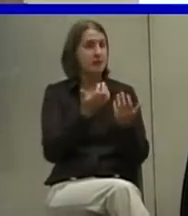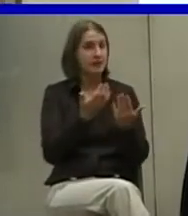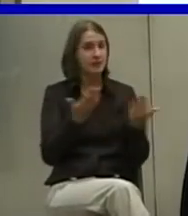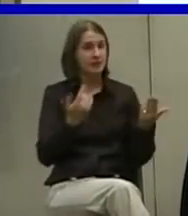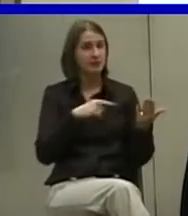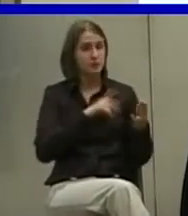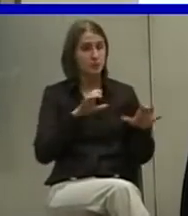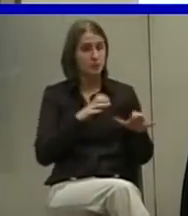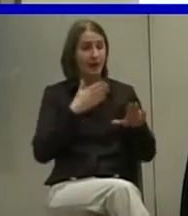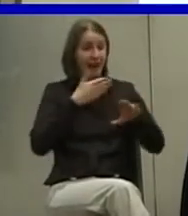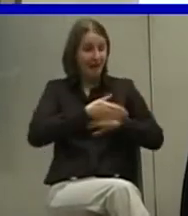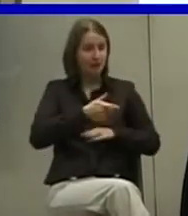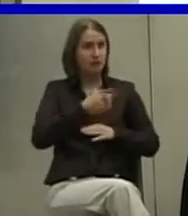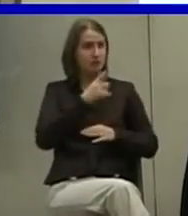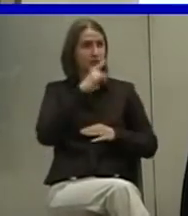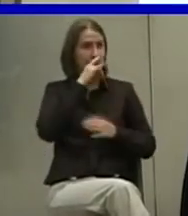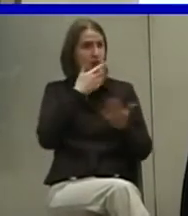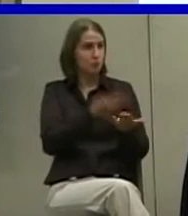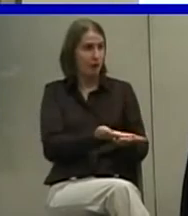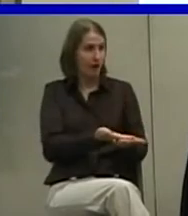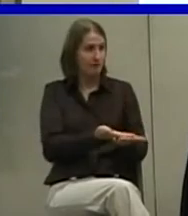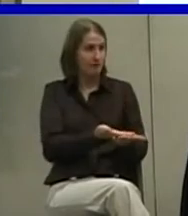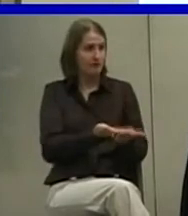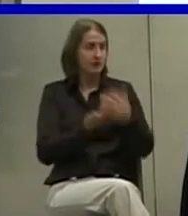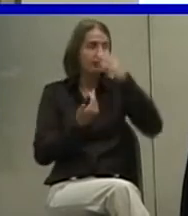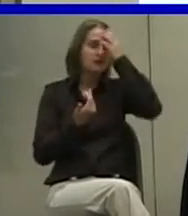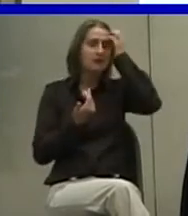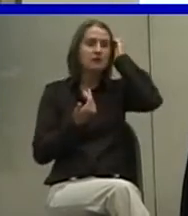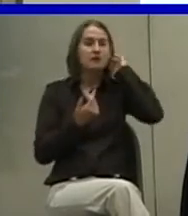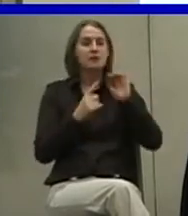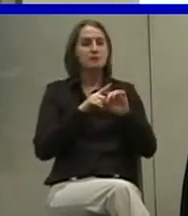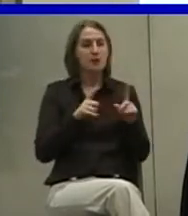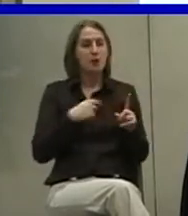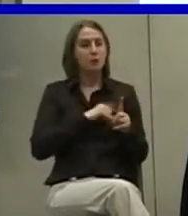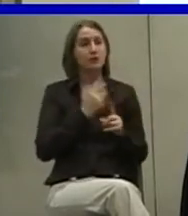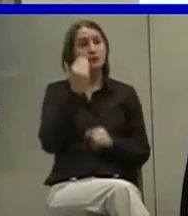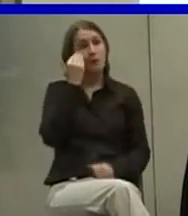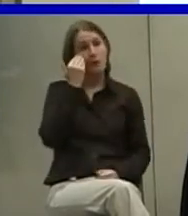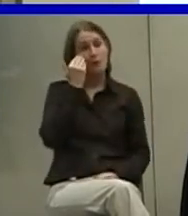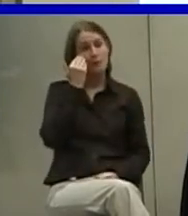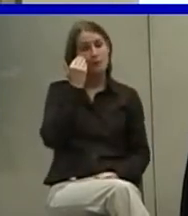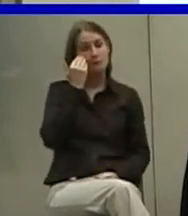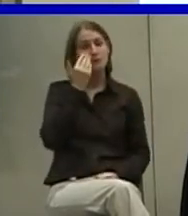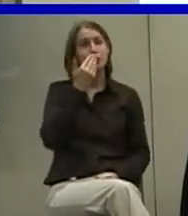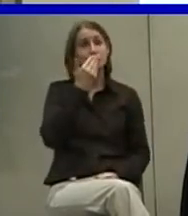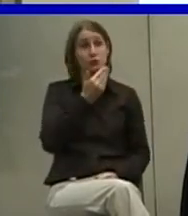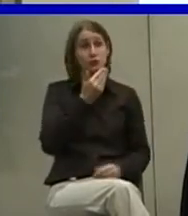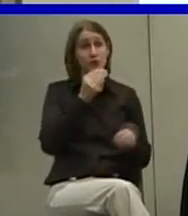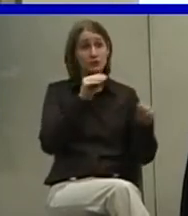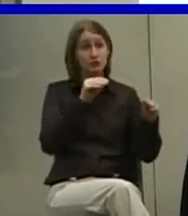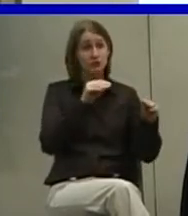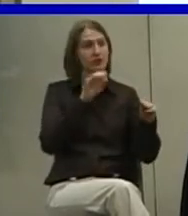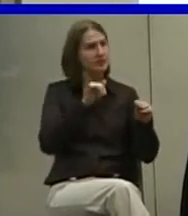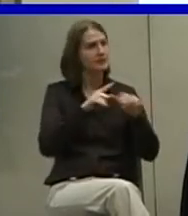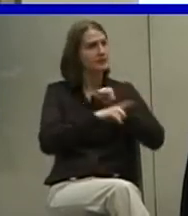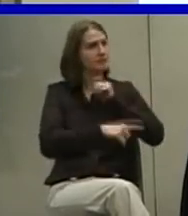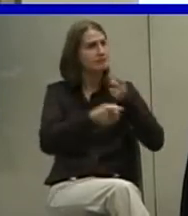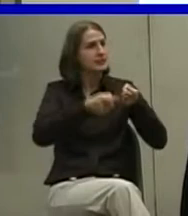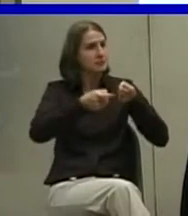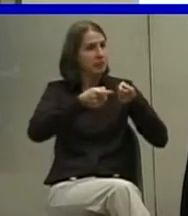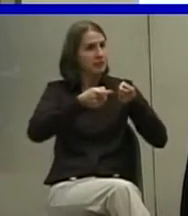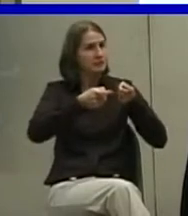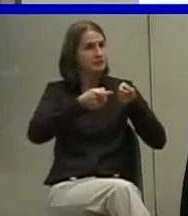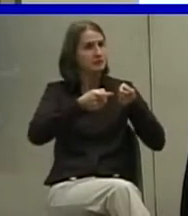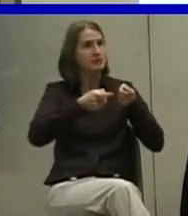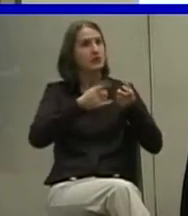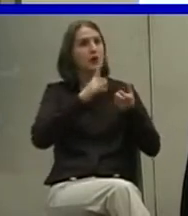kids get to us. But we know these kinds of things. Good instruction is discipline. Consistency on